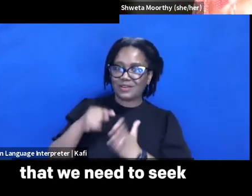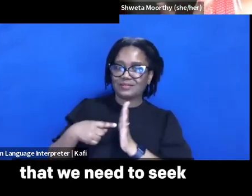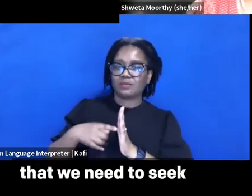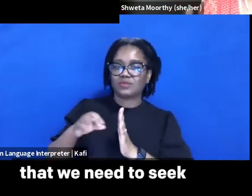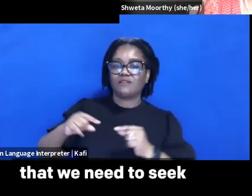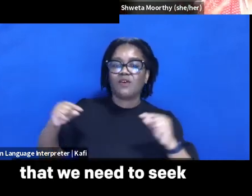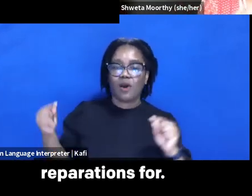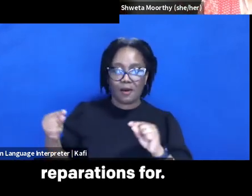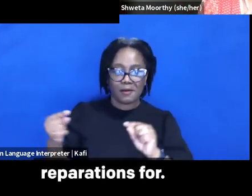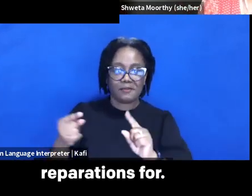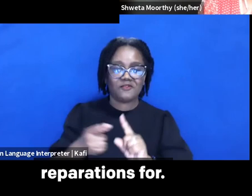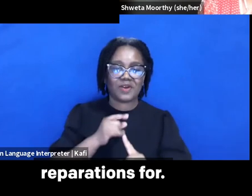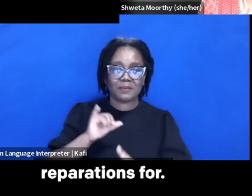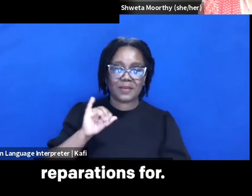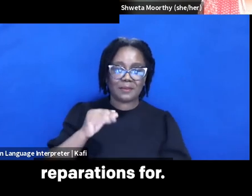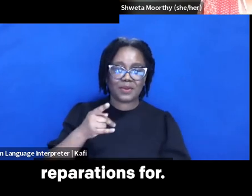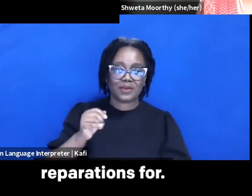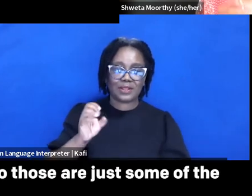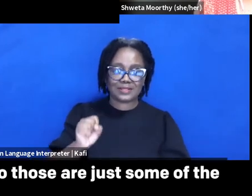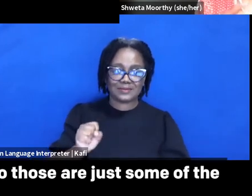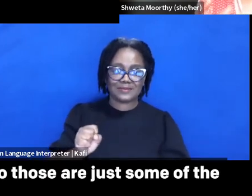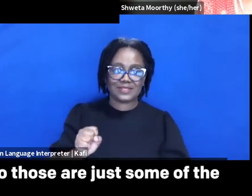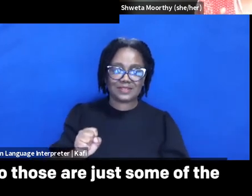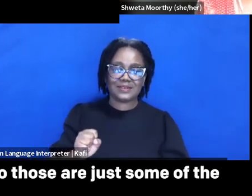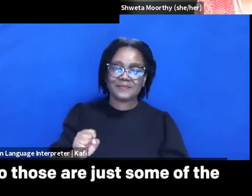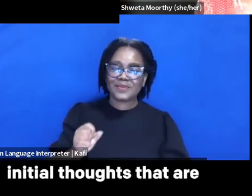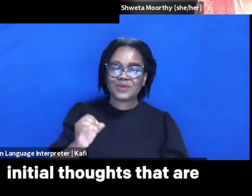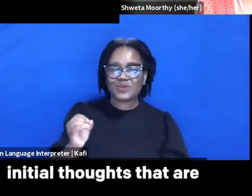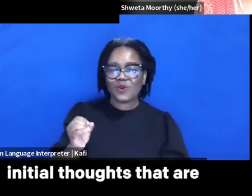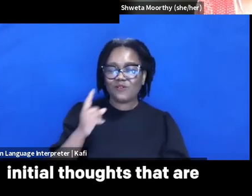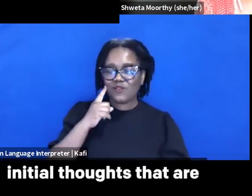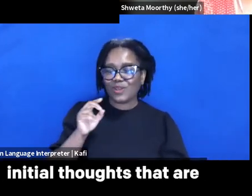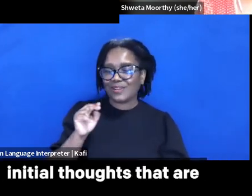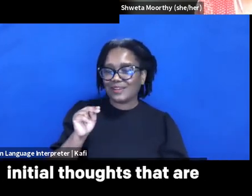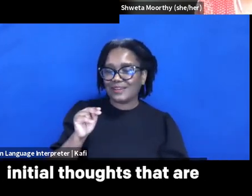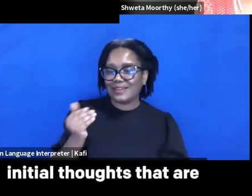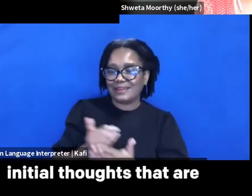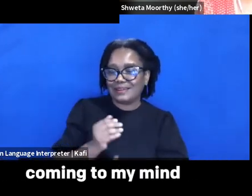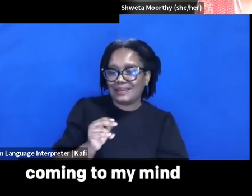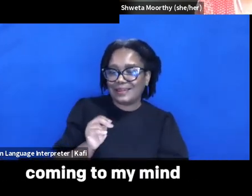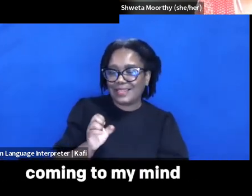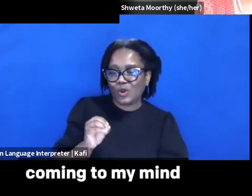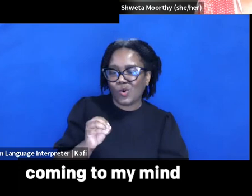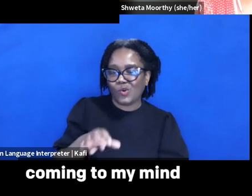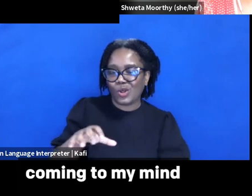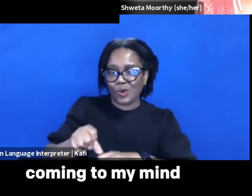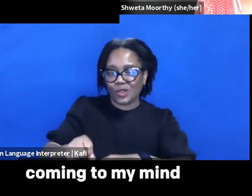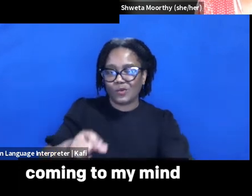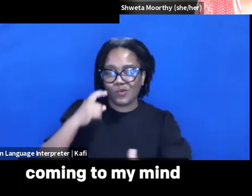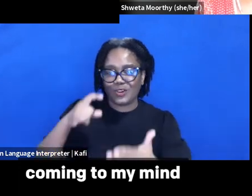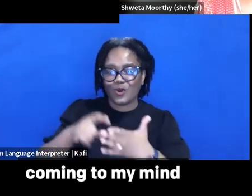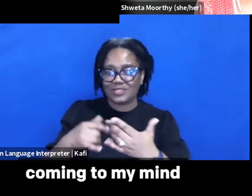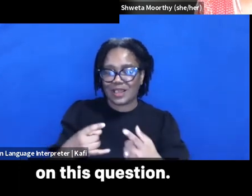we need to seek reparations for. So those are just some of the initial thoughts that are coming to my